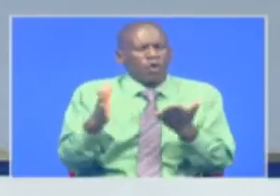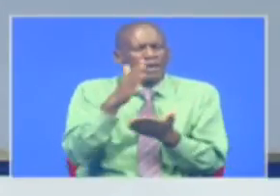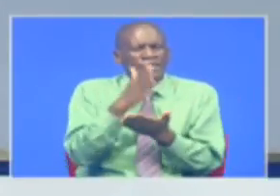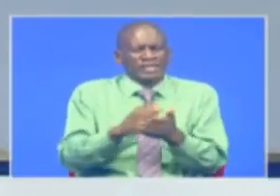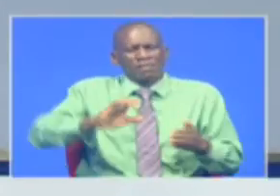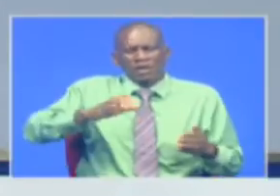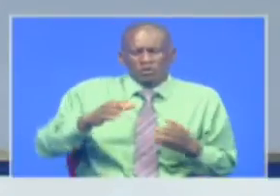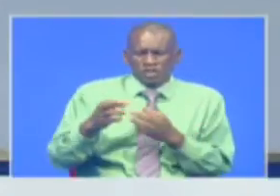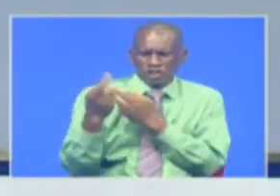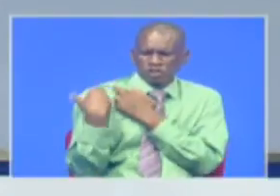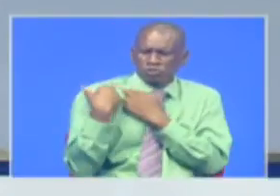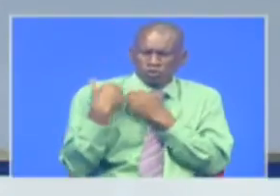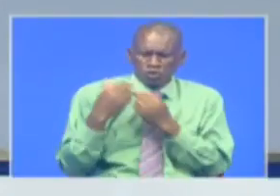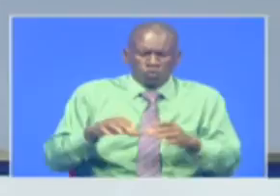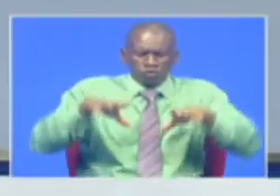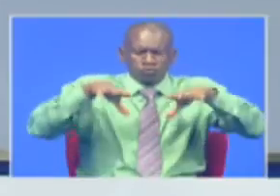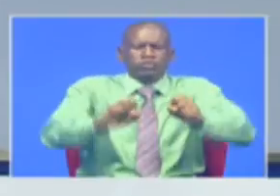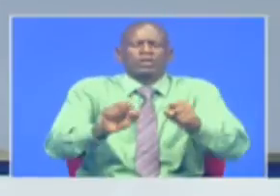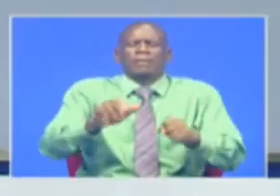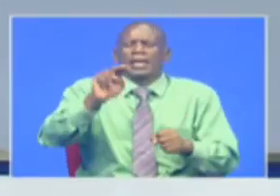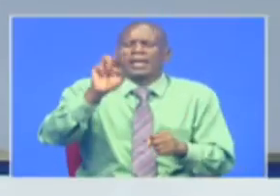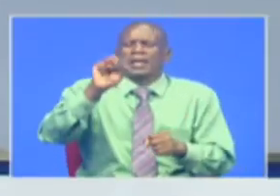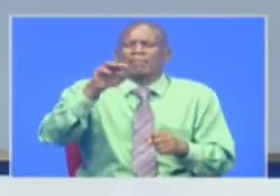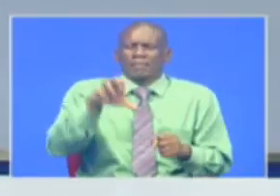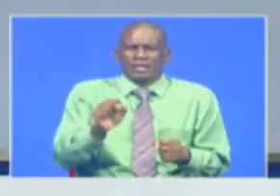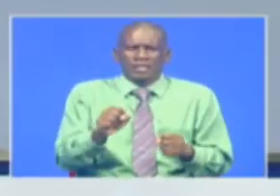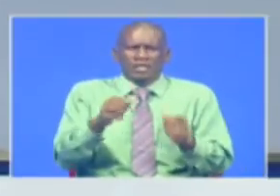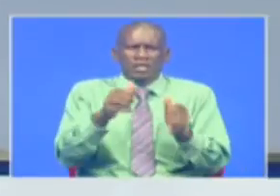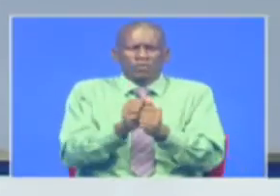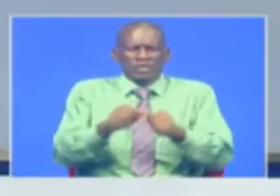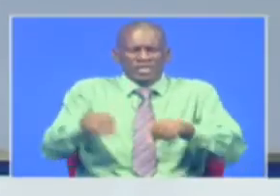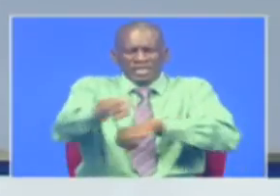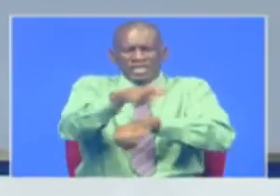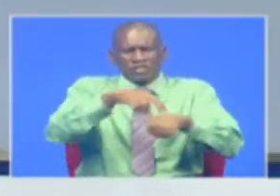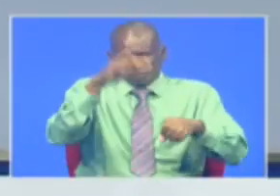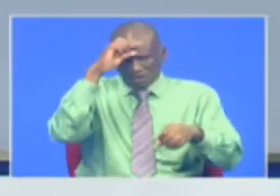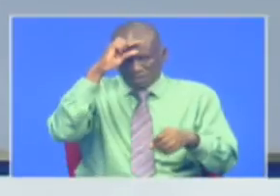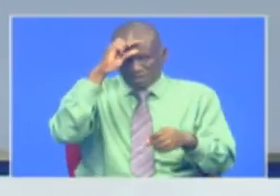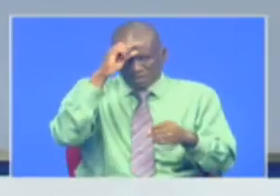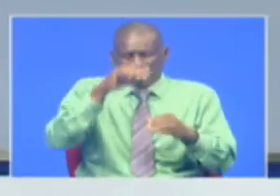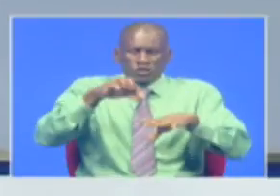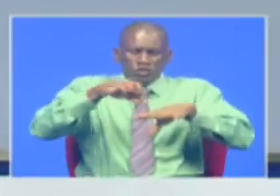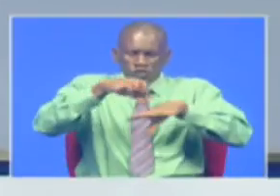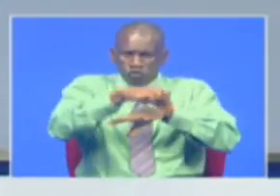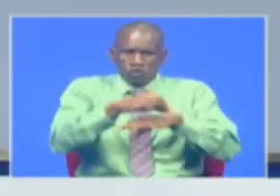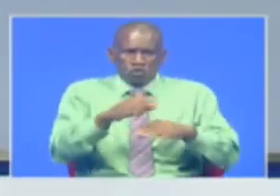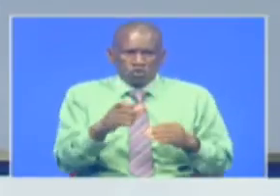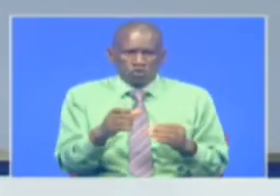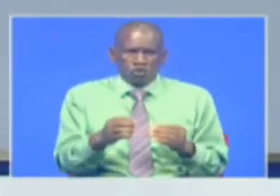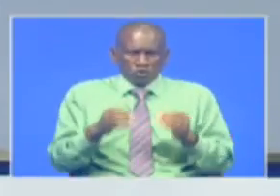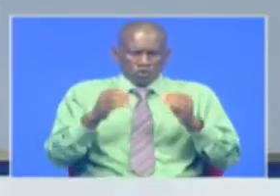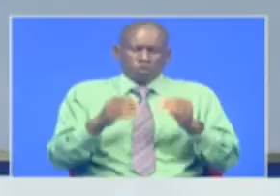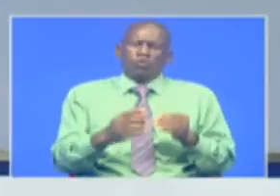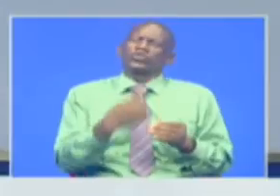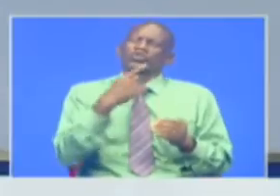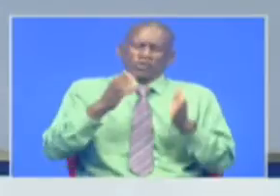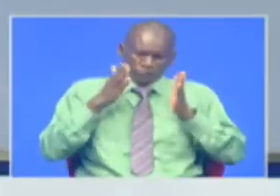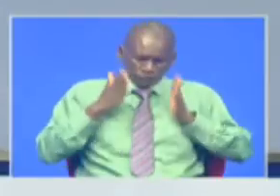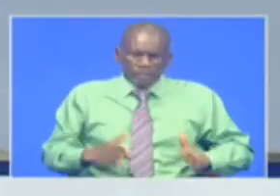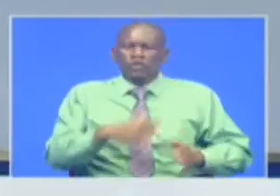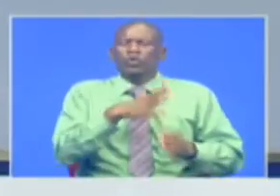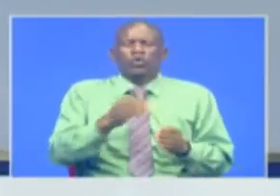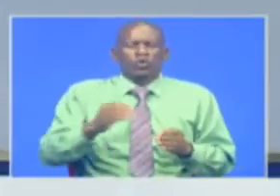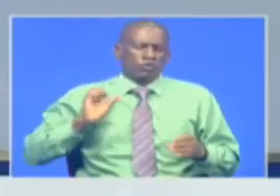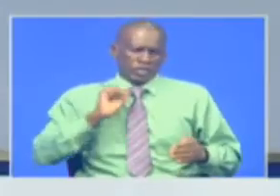by the Nairobi Metropolitan Services under the national government. Sonko was meant to physically appear before the Senate to explain